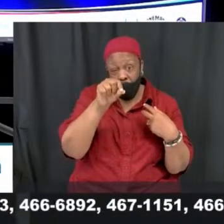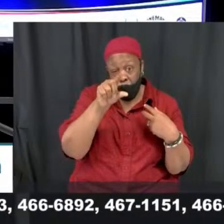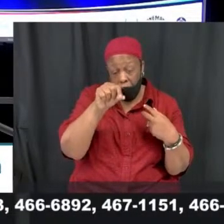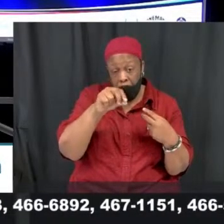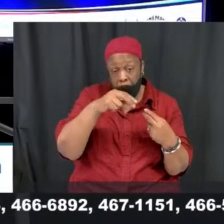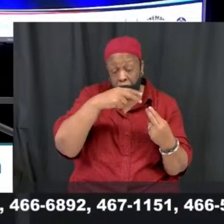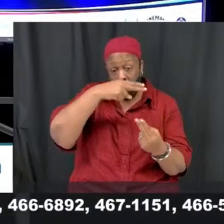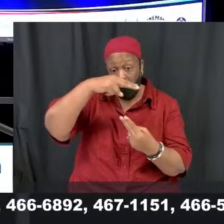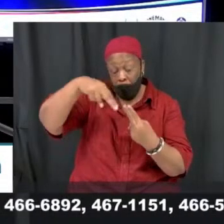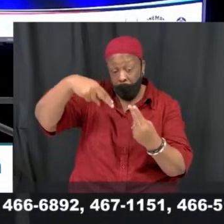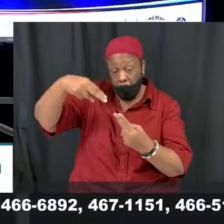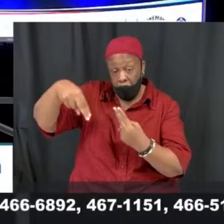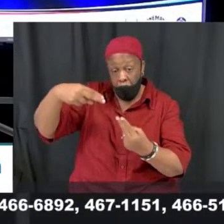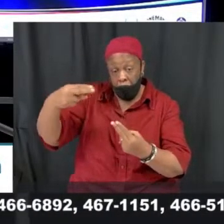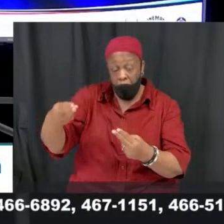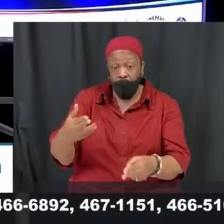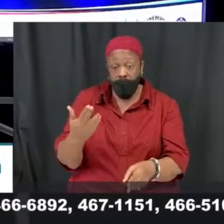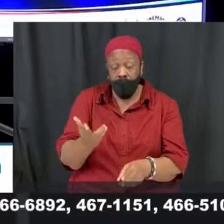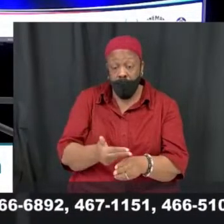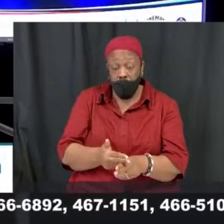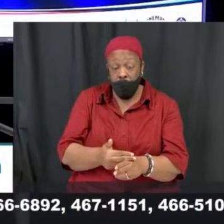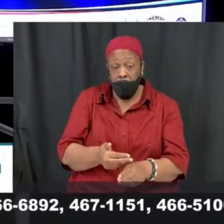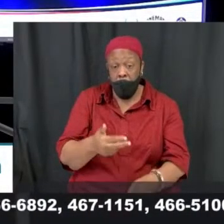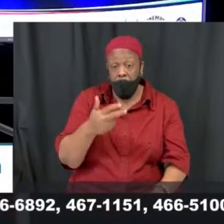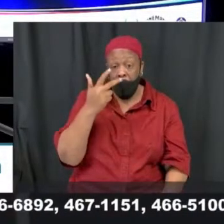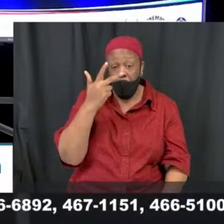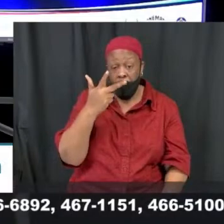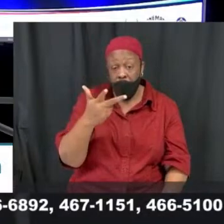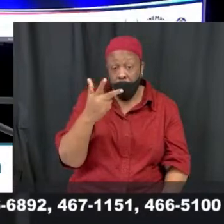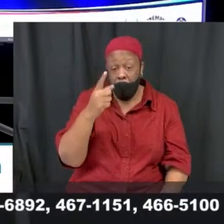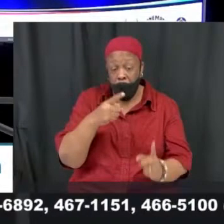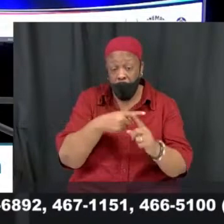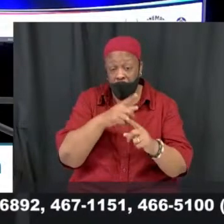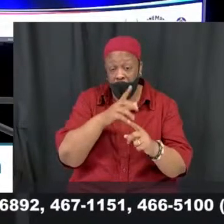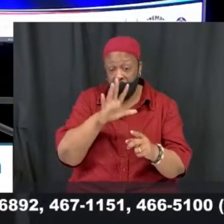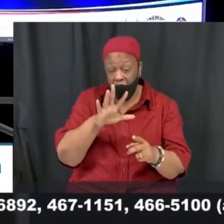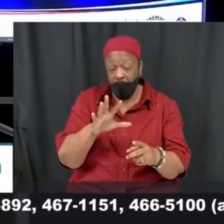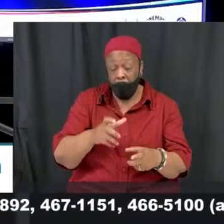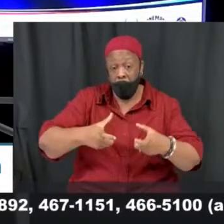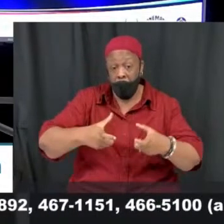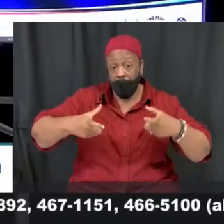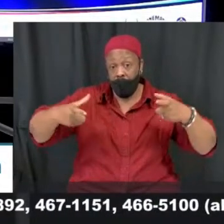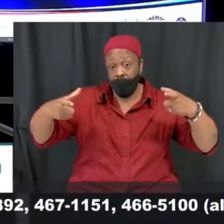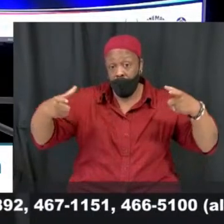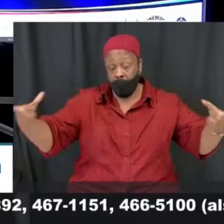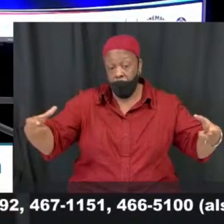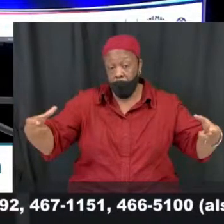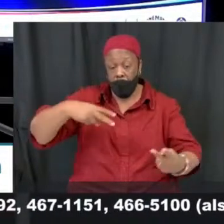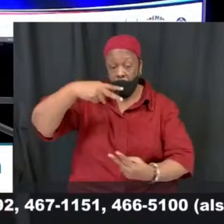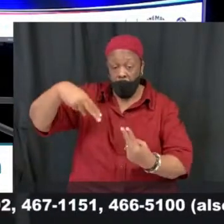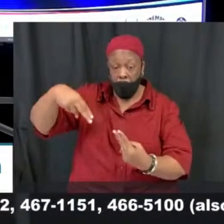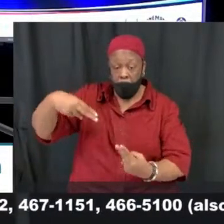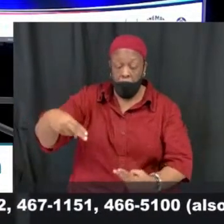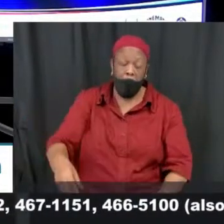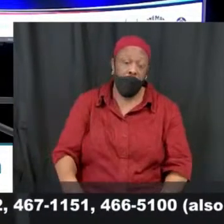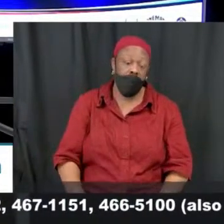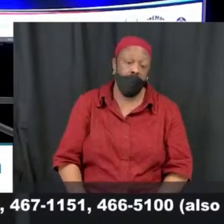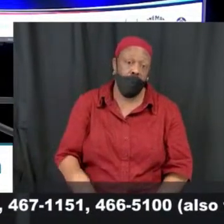that those 20 named storms, 3 to 5 may turn out to be major, meaning category to